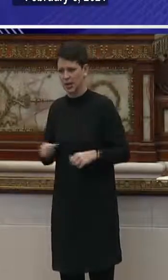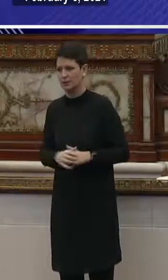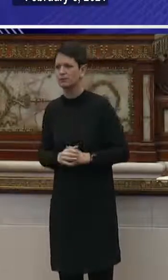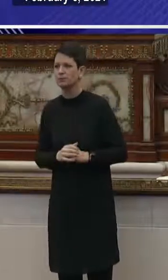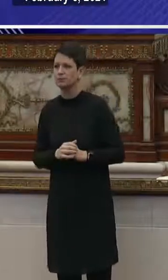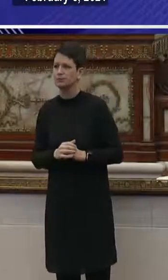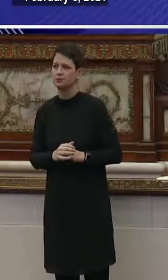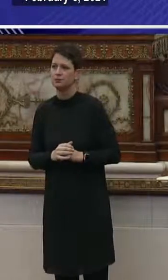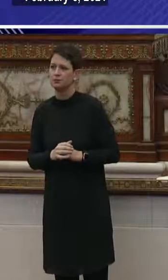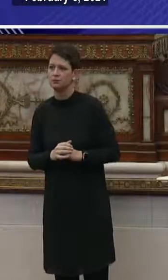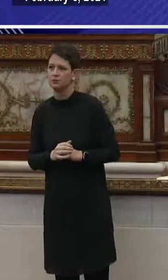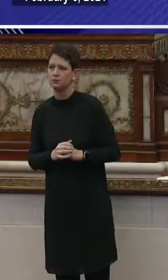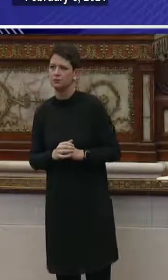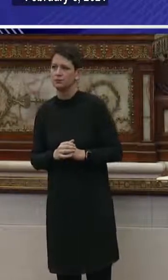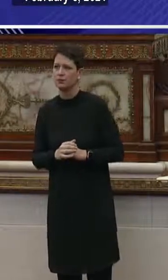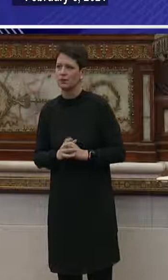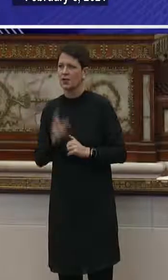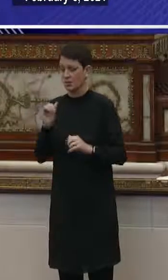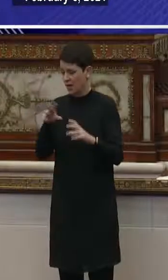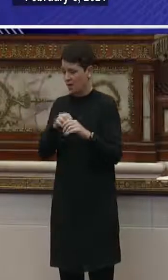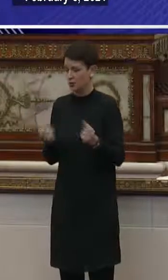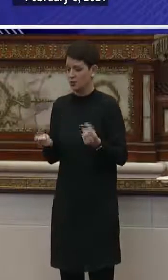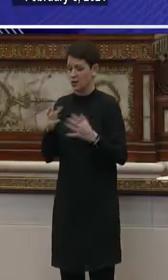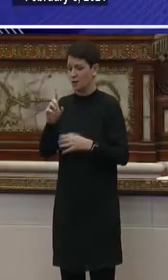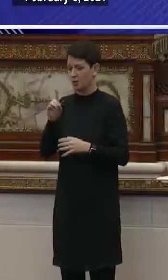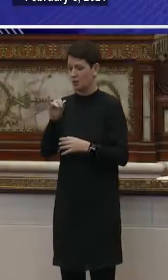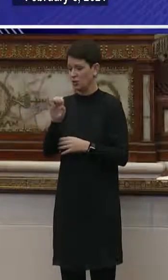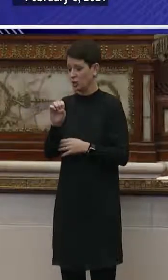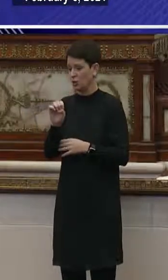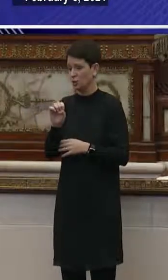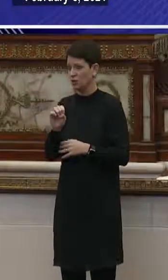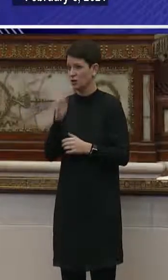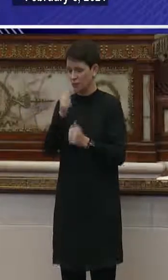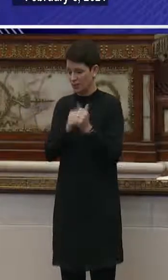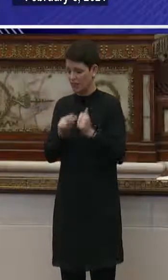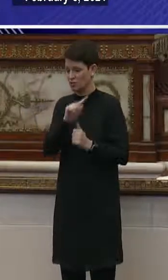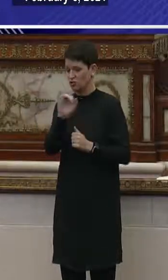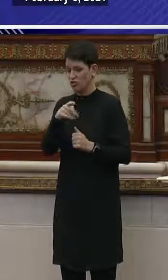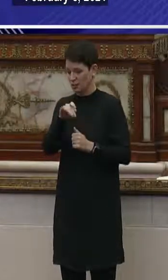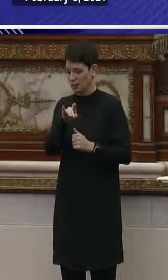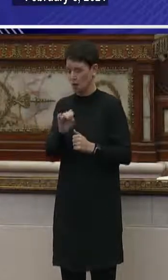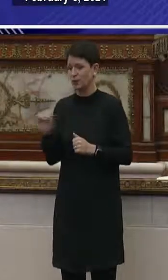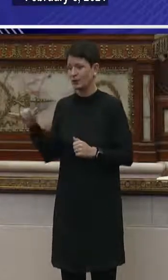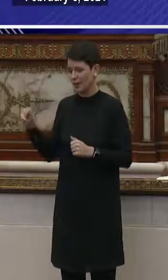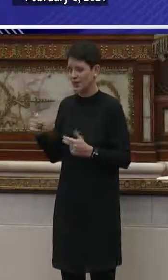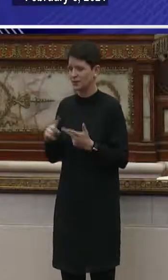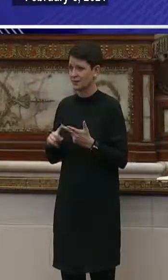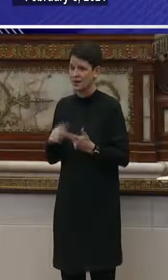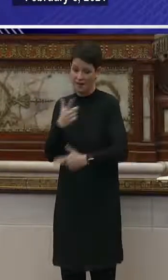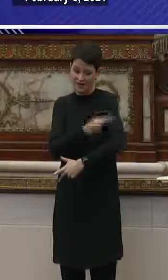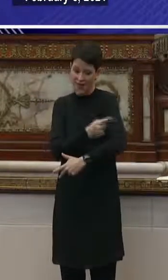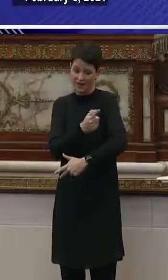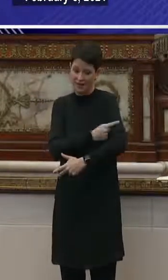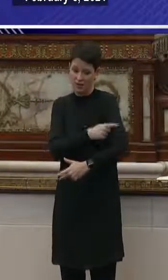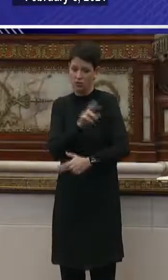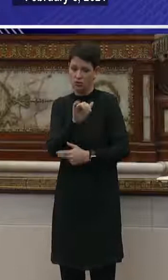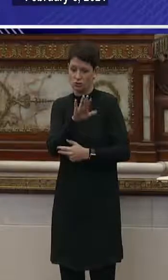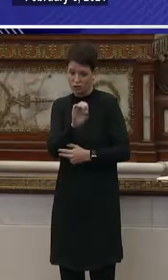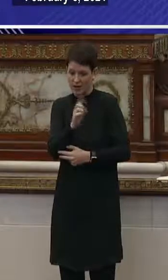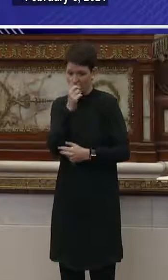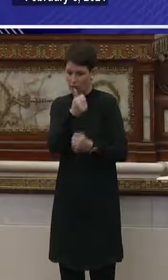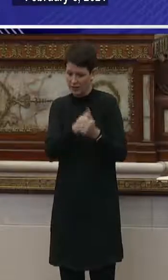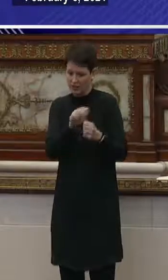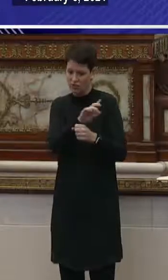right. And, that includes how many doses are provided per zip code. Yes. What is the vaccination rate per zip